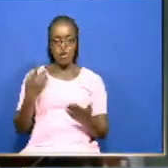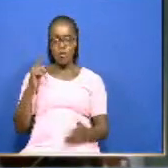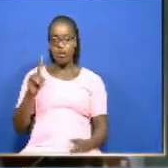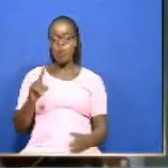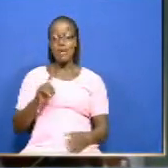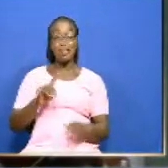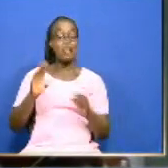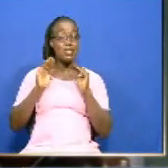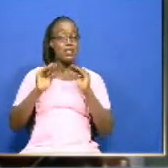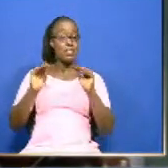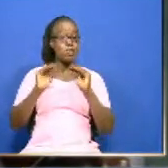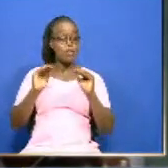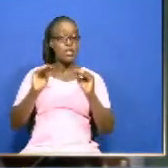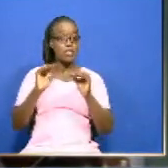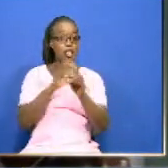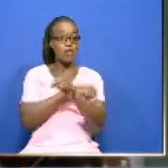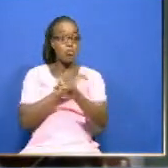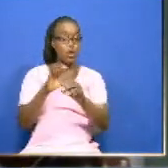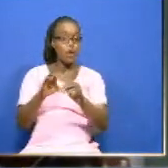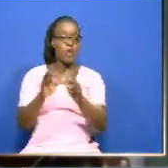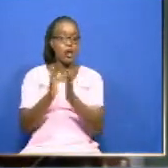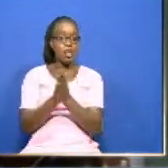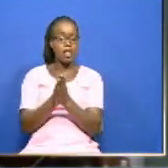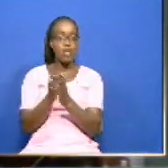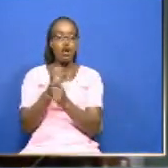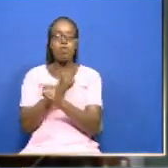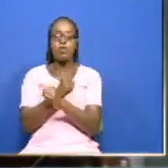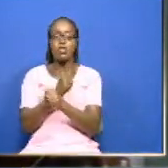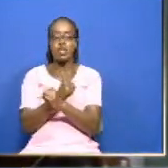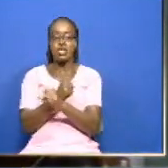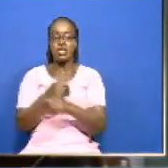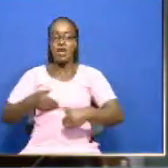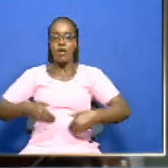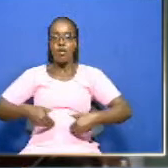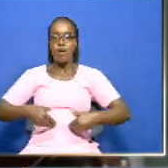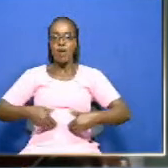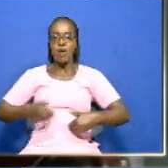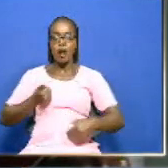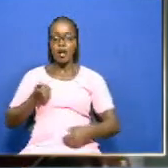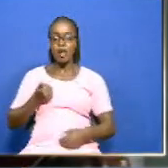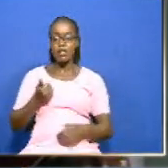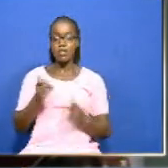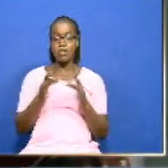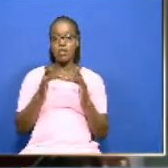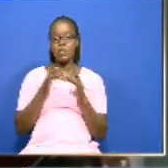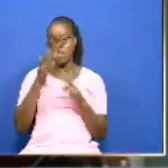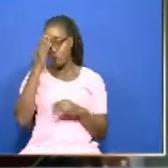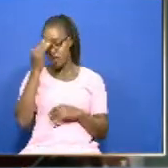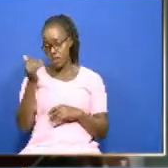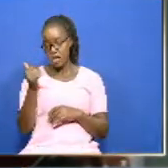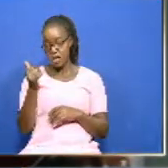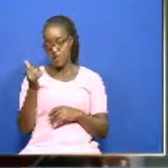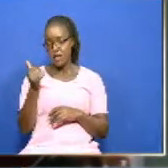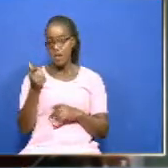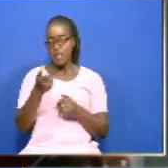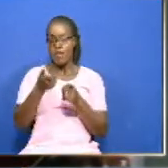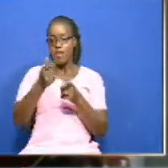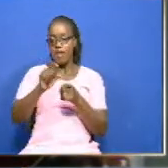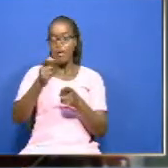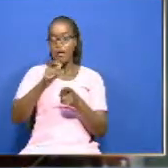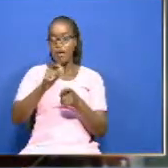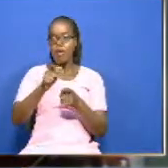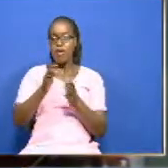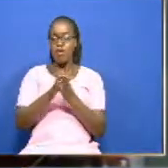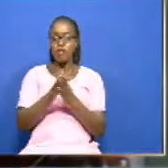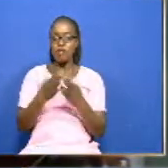educate, empower, and then protect our young girls online, because there's been an increase in the number of